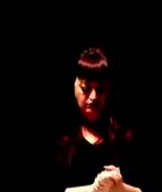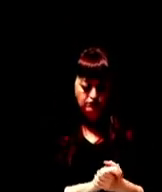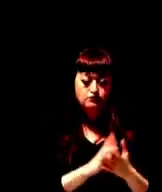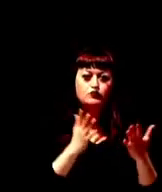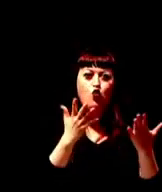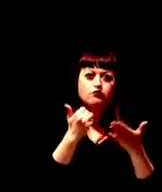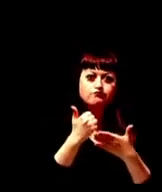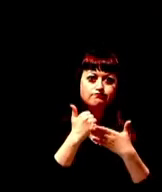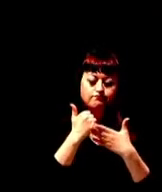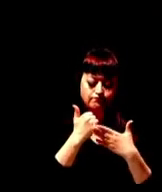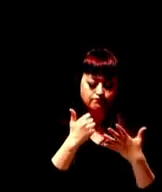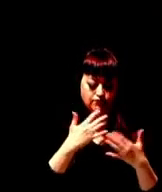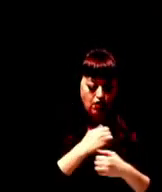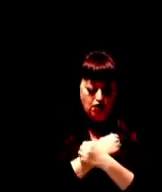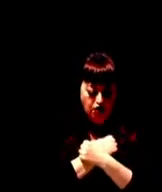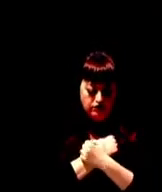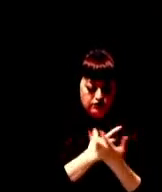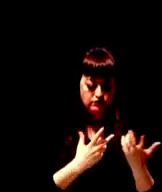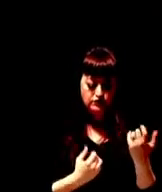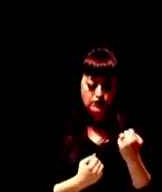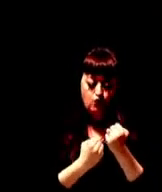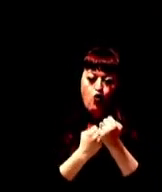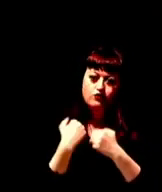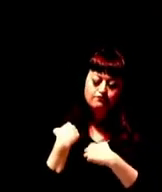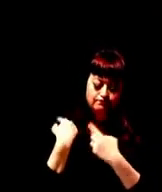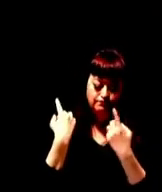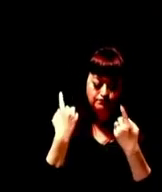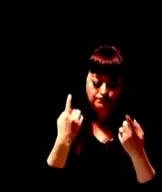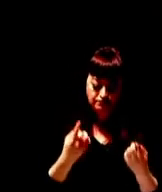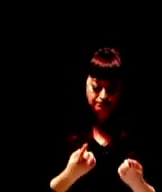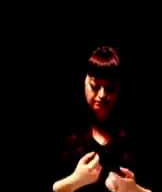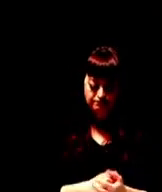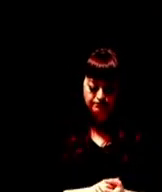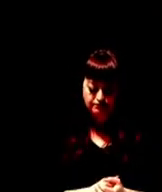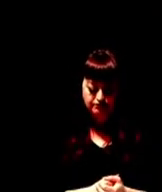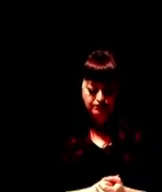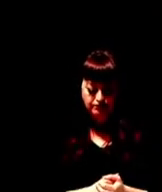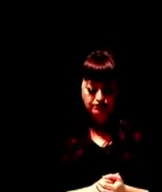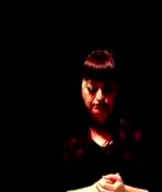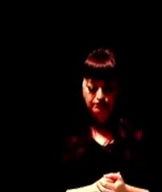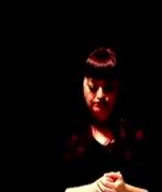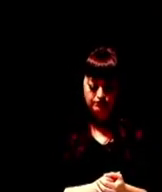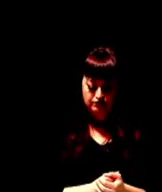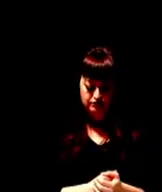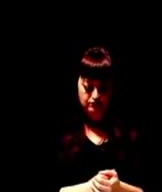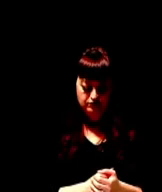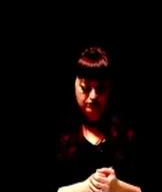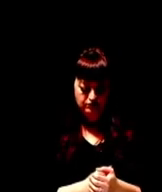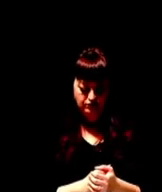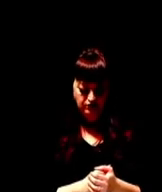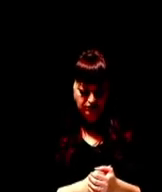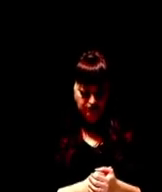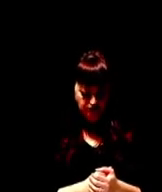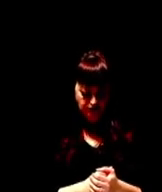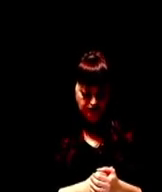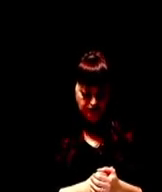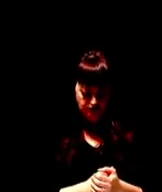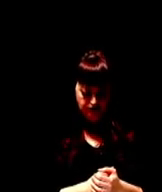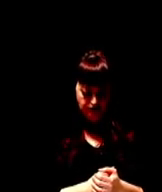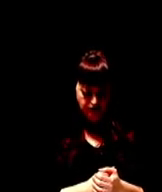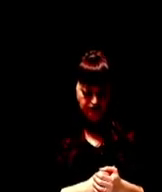attentiveness, and your support have brought many of us a long way, so long as to be sitting here today as a graduating class.